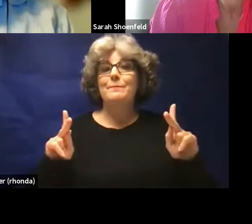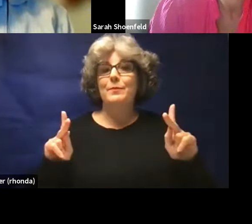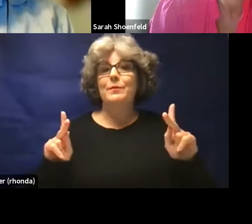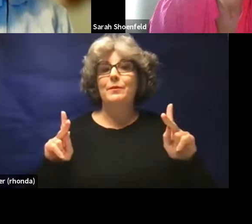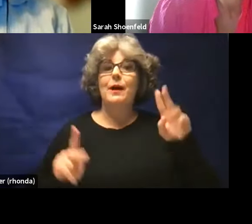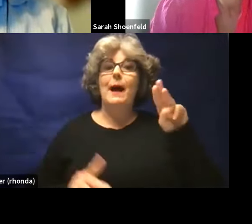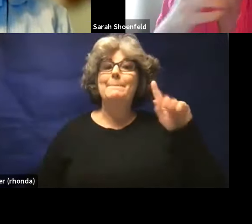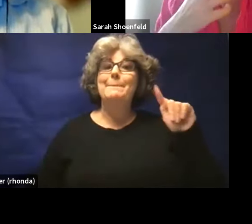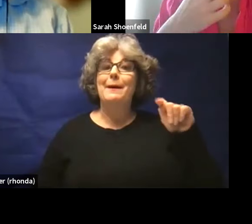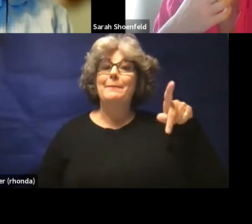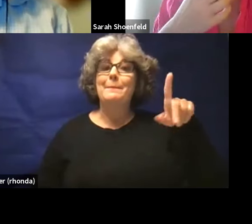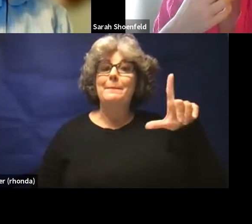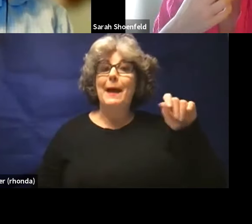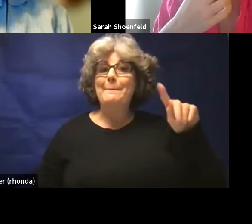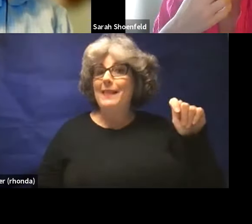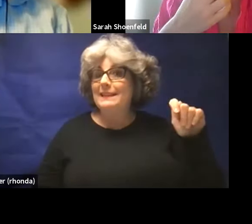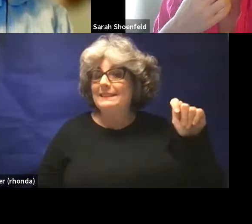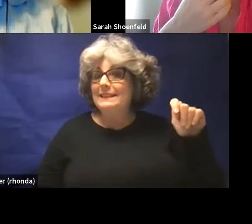Mount Pleasant,